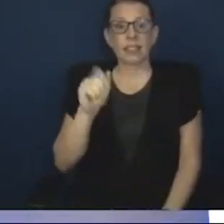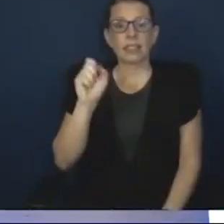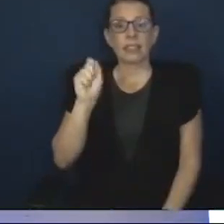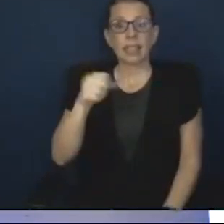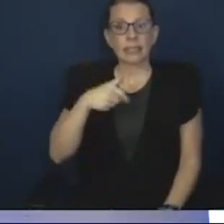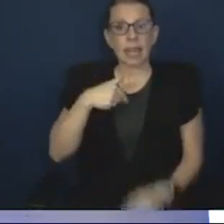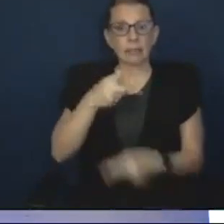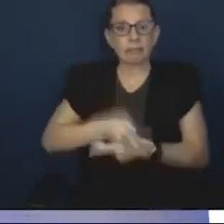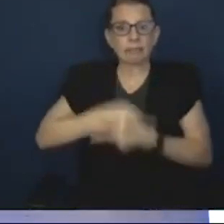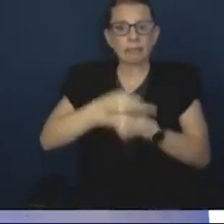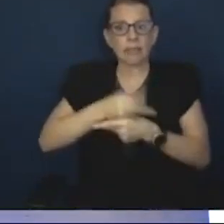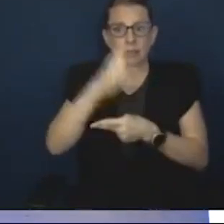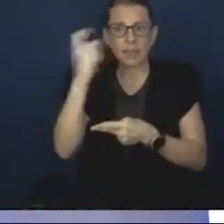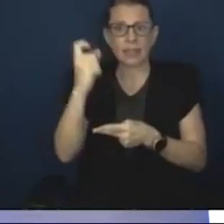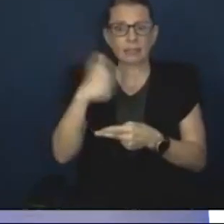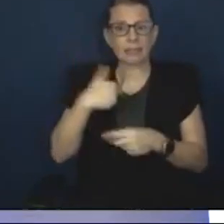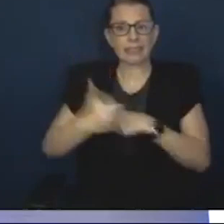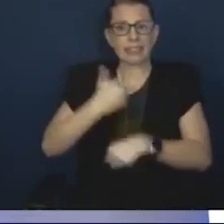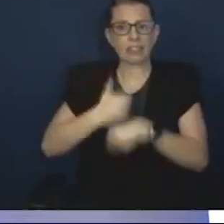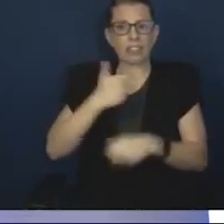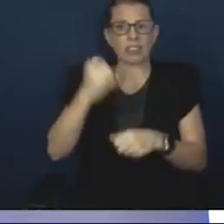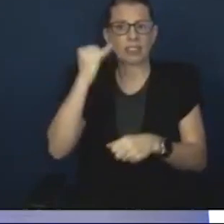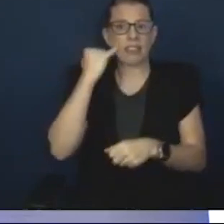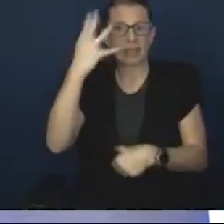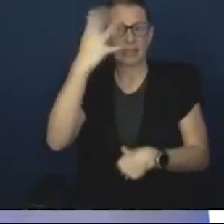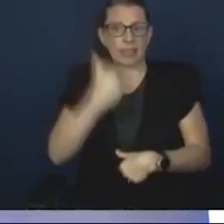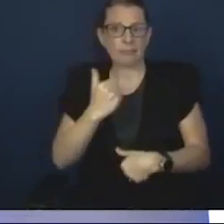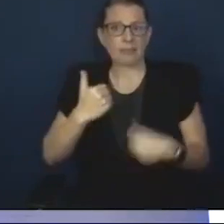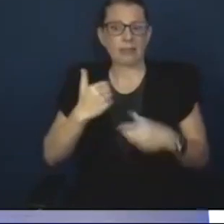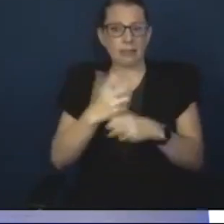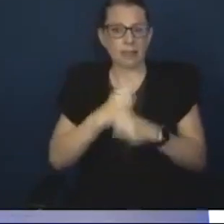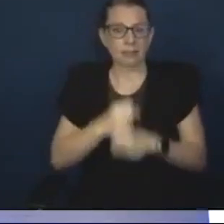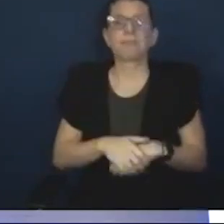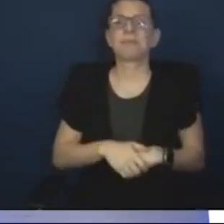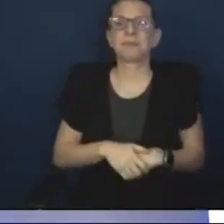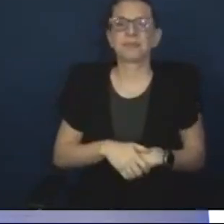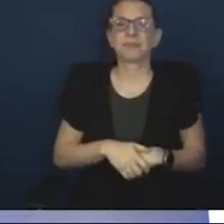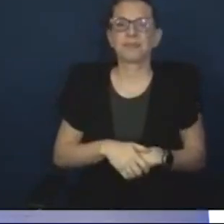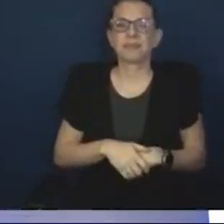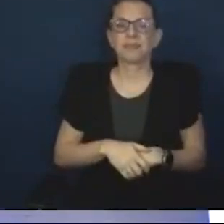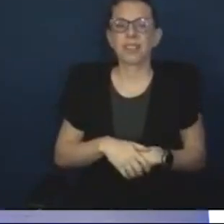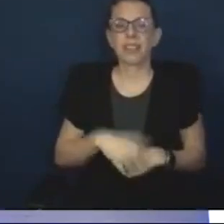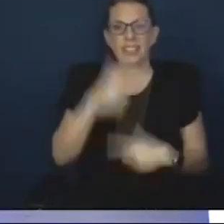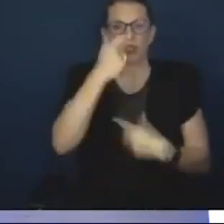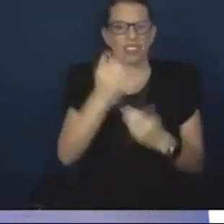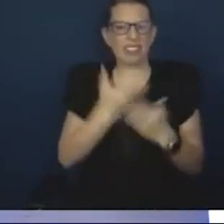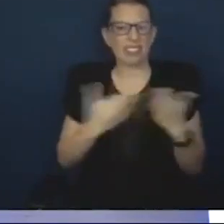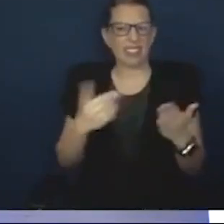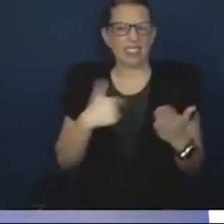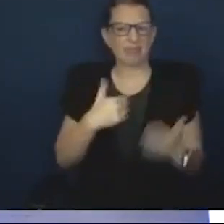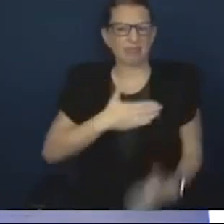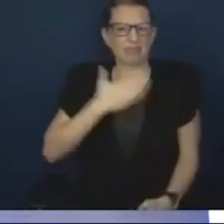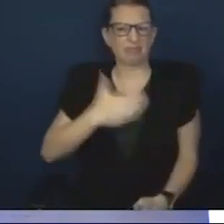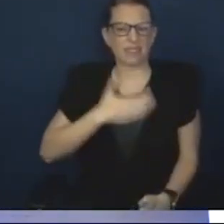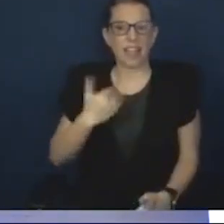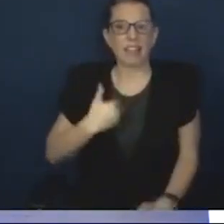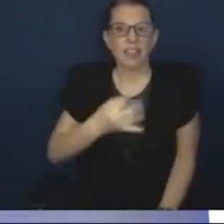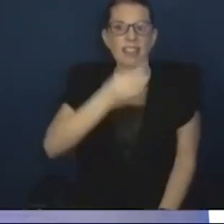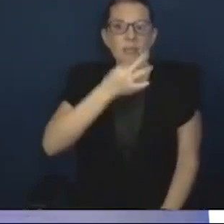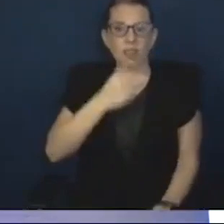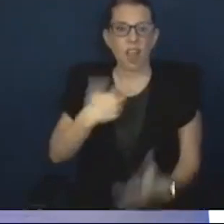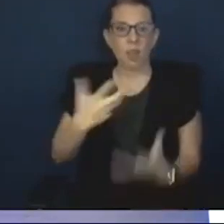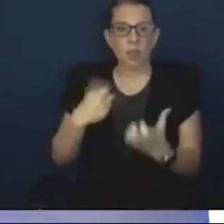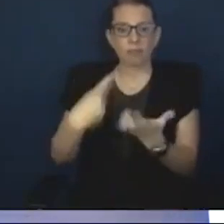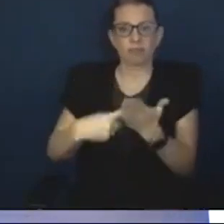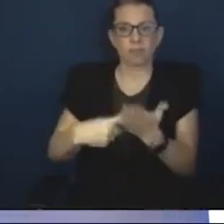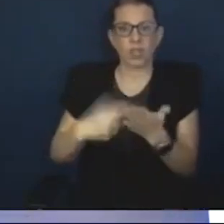Yeah, so here we go. Get us kicked off on this Friday. Yeah. You know, some interesting things. First of all, I am so happy we have this expert because I want to talk a little bit about the Mu variant and what